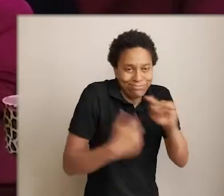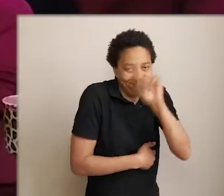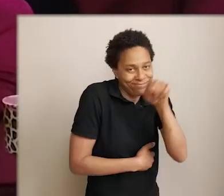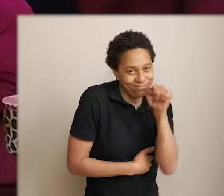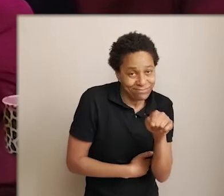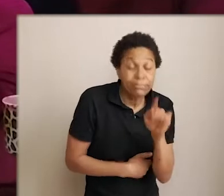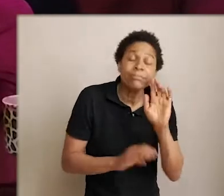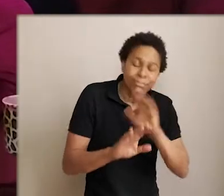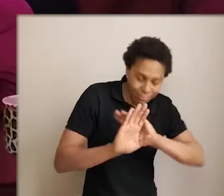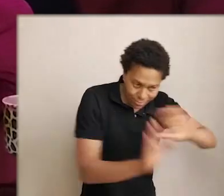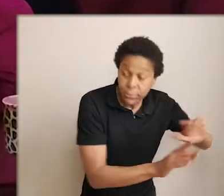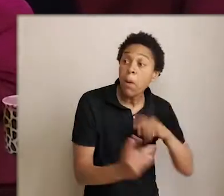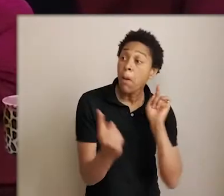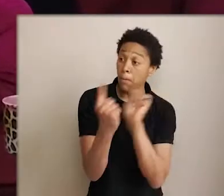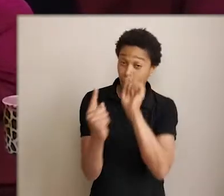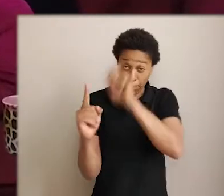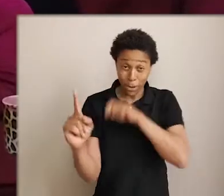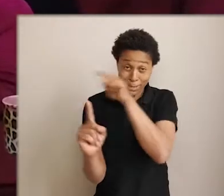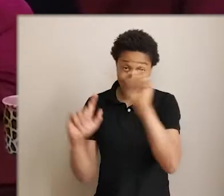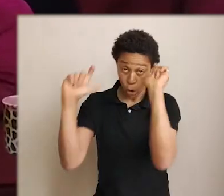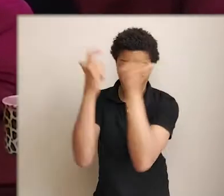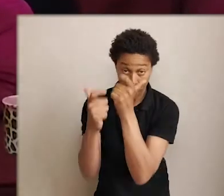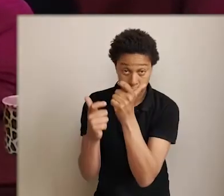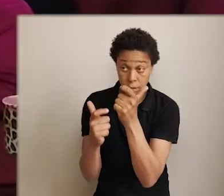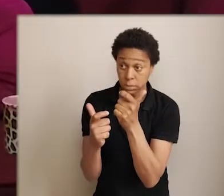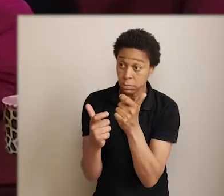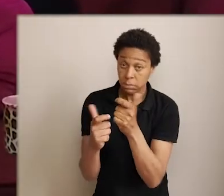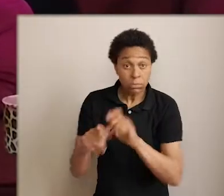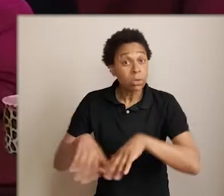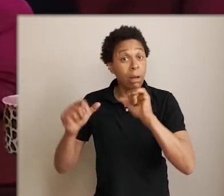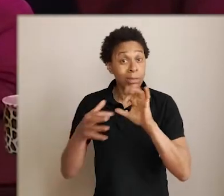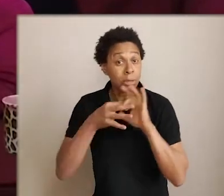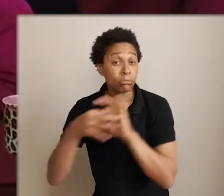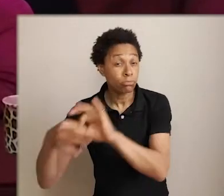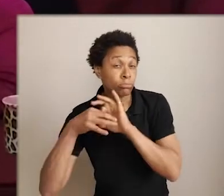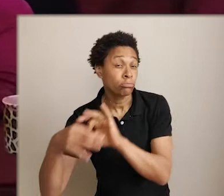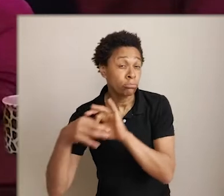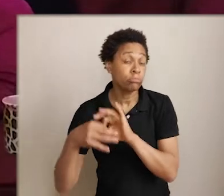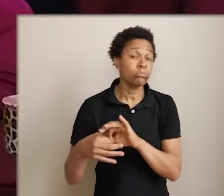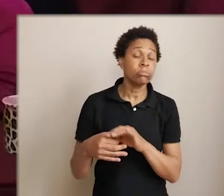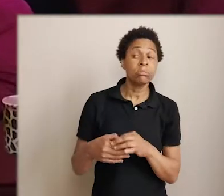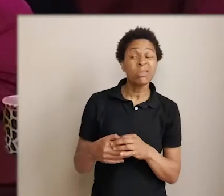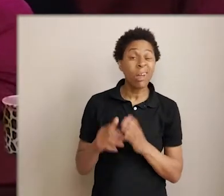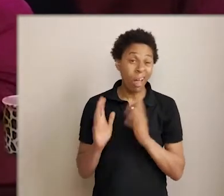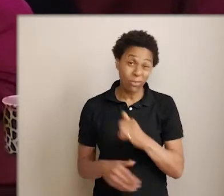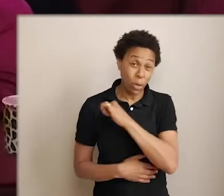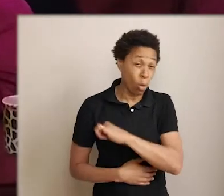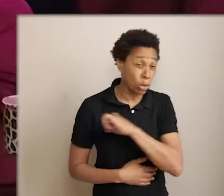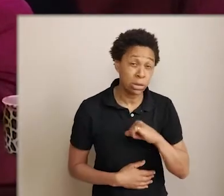I met this person and we began to have a relationship. And I must admit